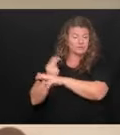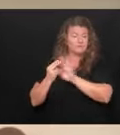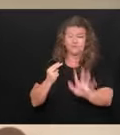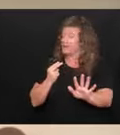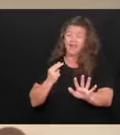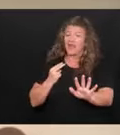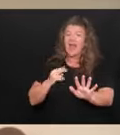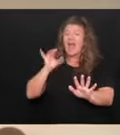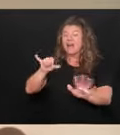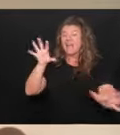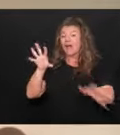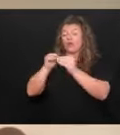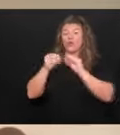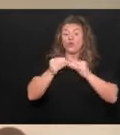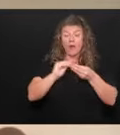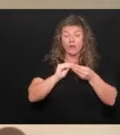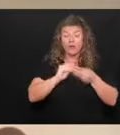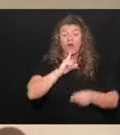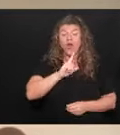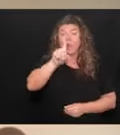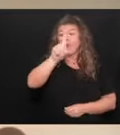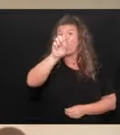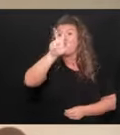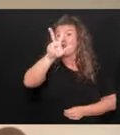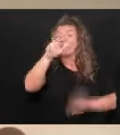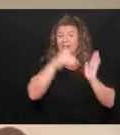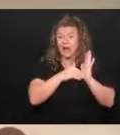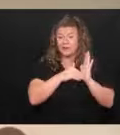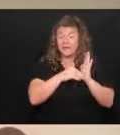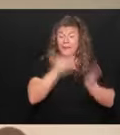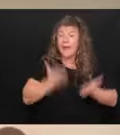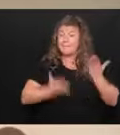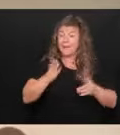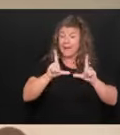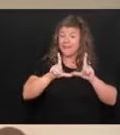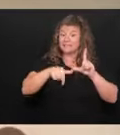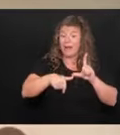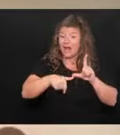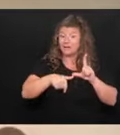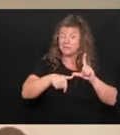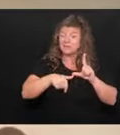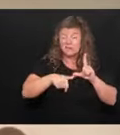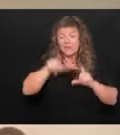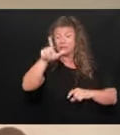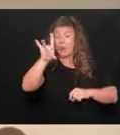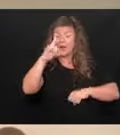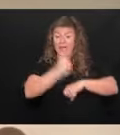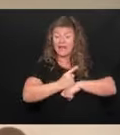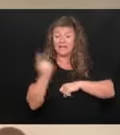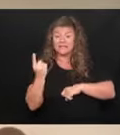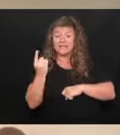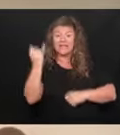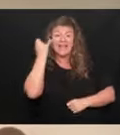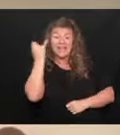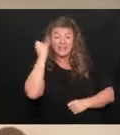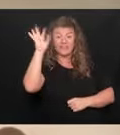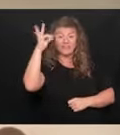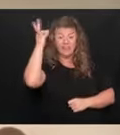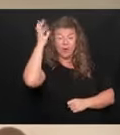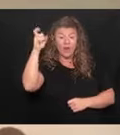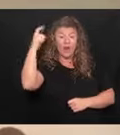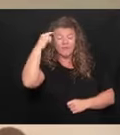total number, there are 103,000 that may expire in the next 28 days if the federal government